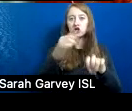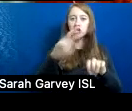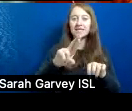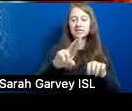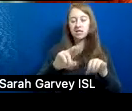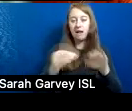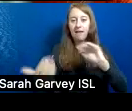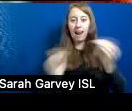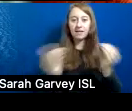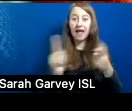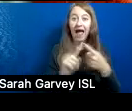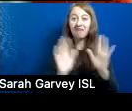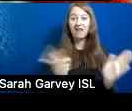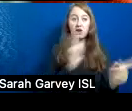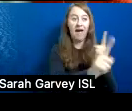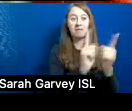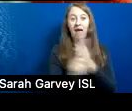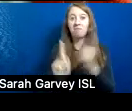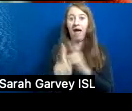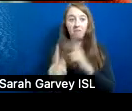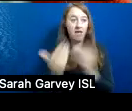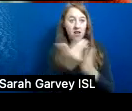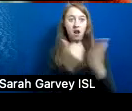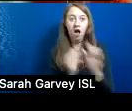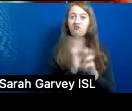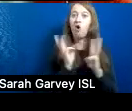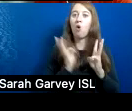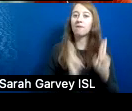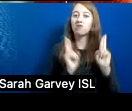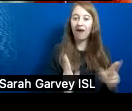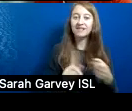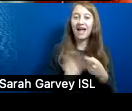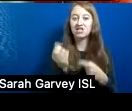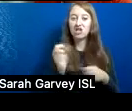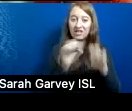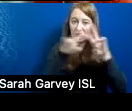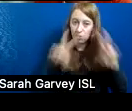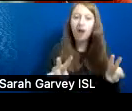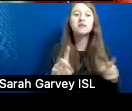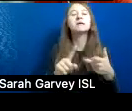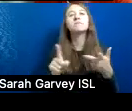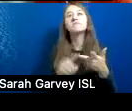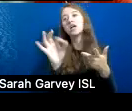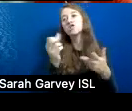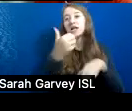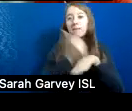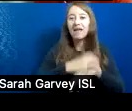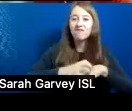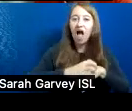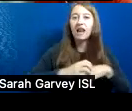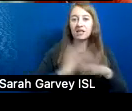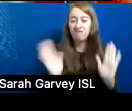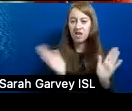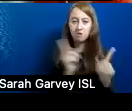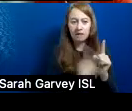advancing women's rights. So for instance, legislation on gender equality and gender-based violence. They also adopted